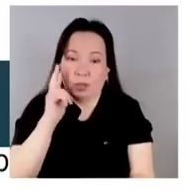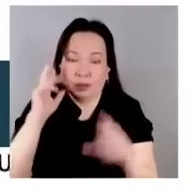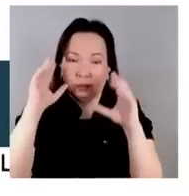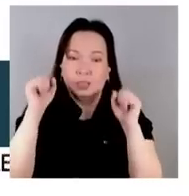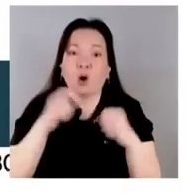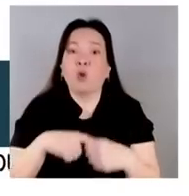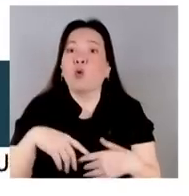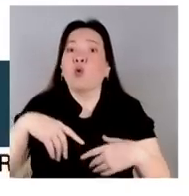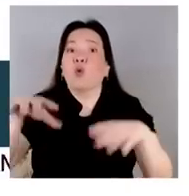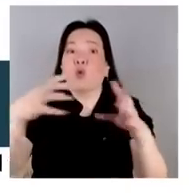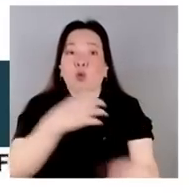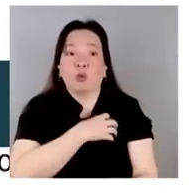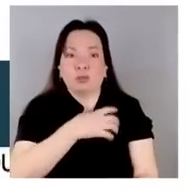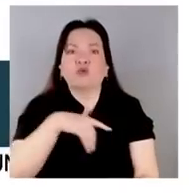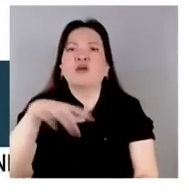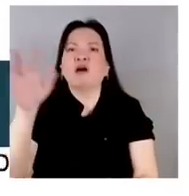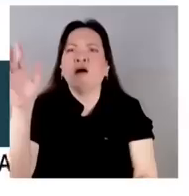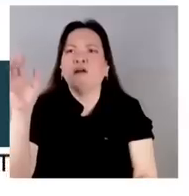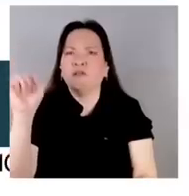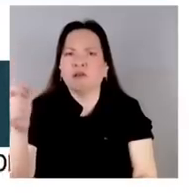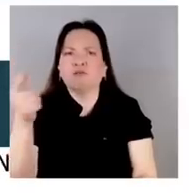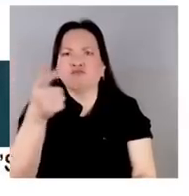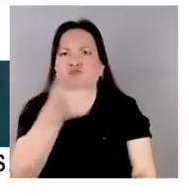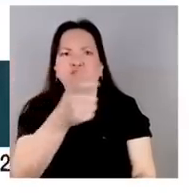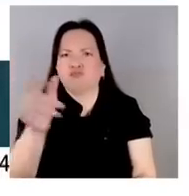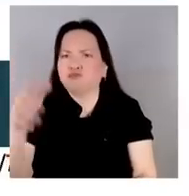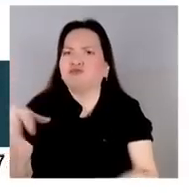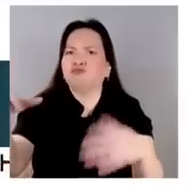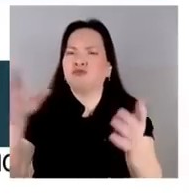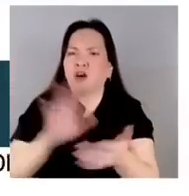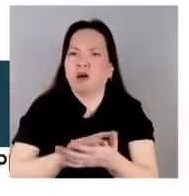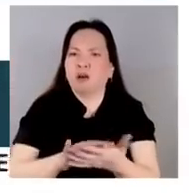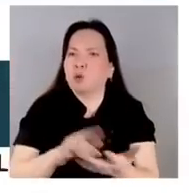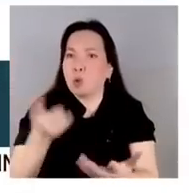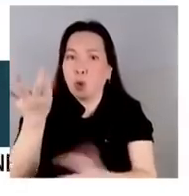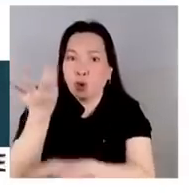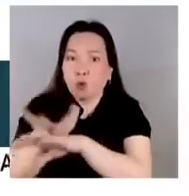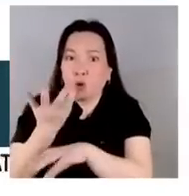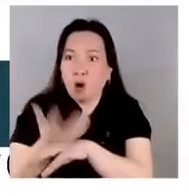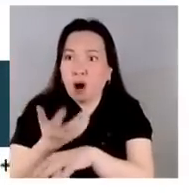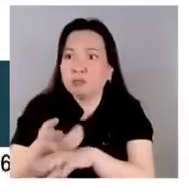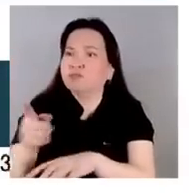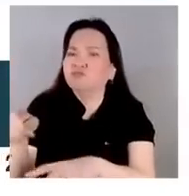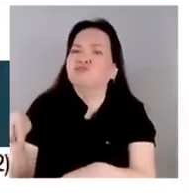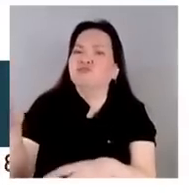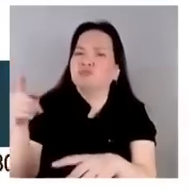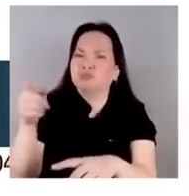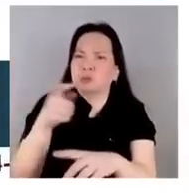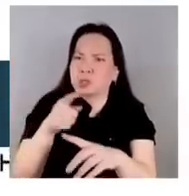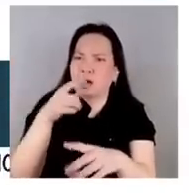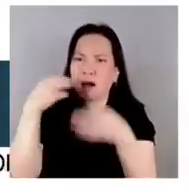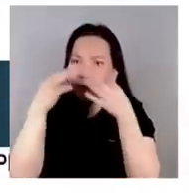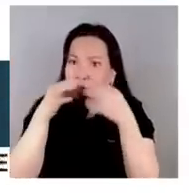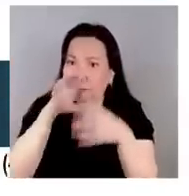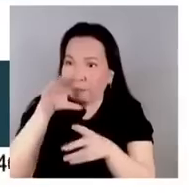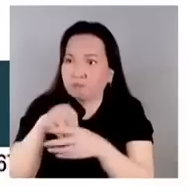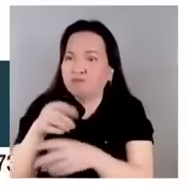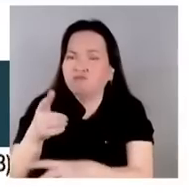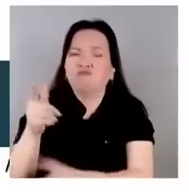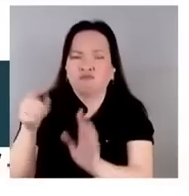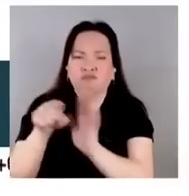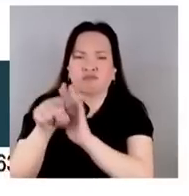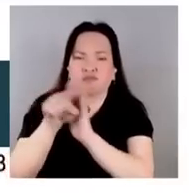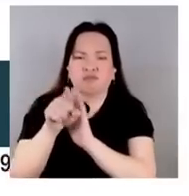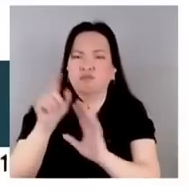to go after certain people living in the slums, people who supposedly, you know, have been engaged in drug